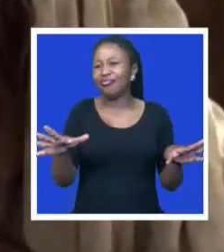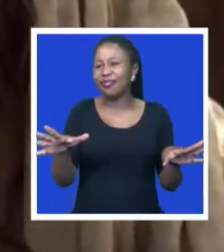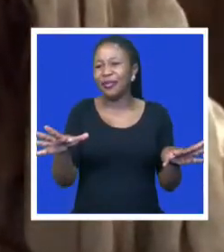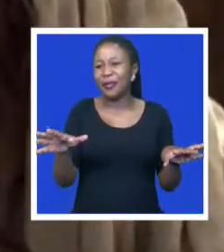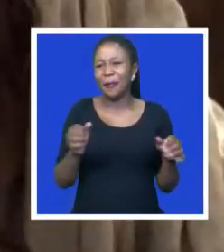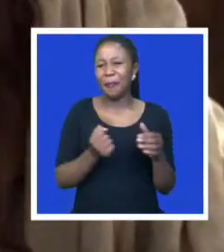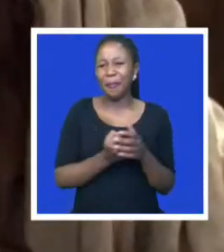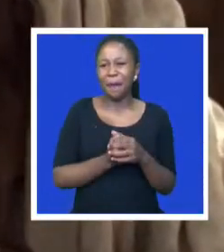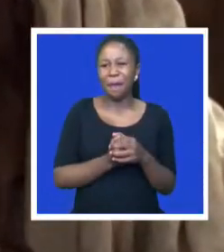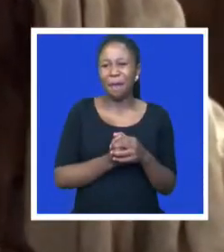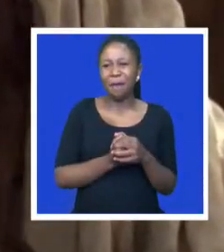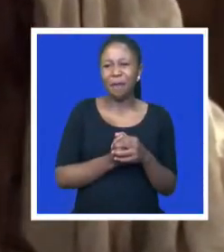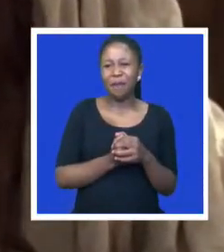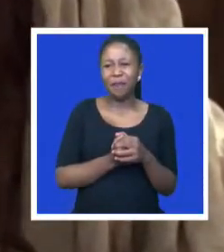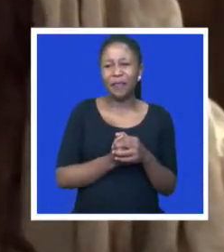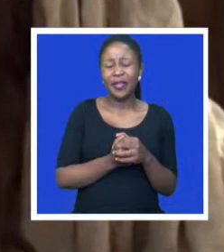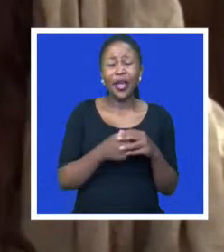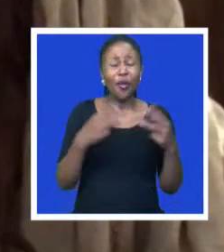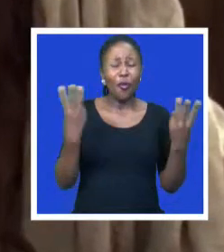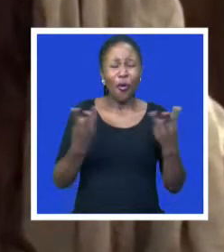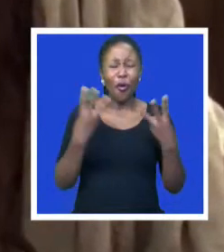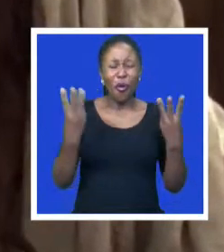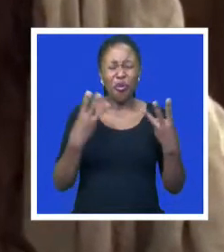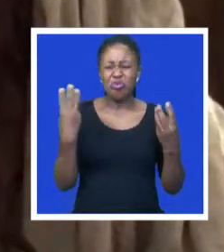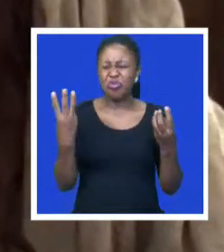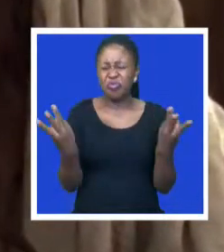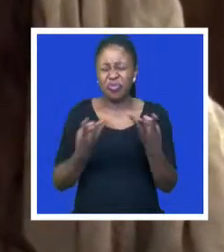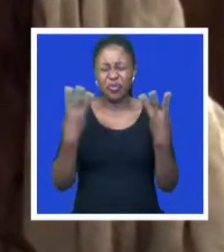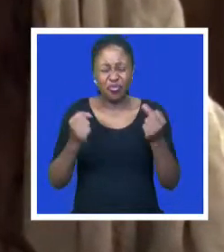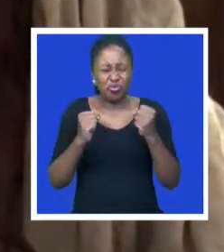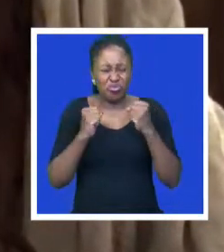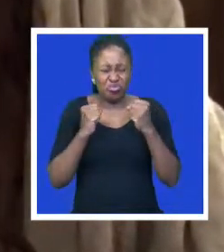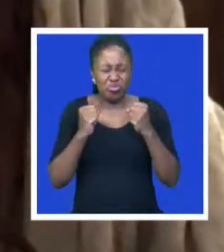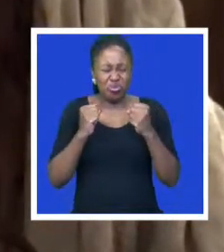He hath put down the mighty from their seats,